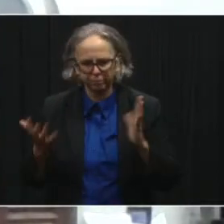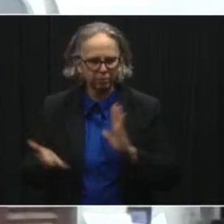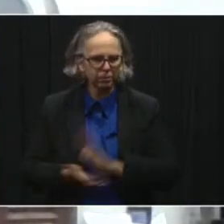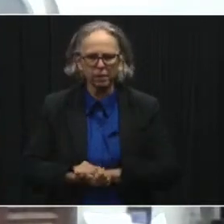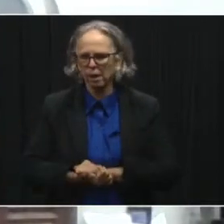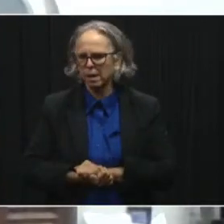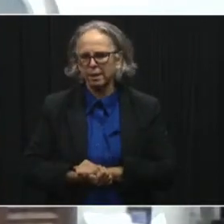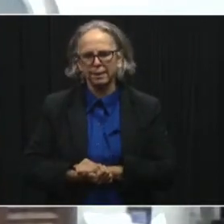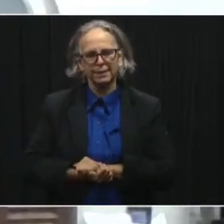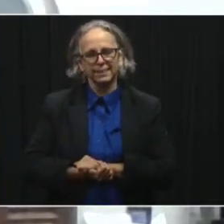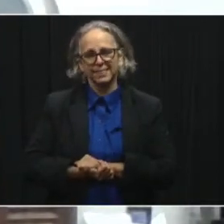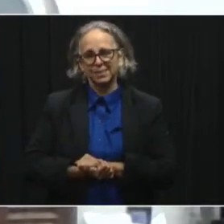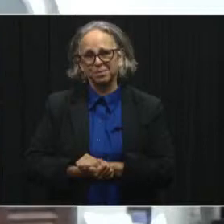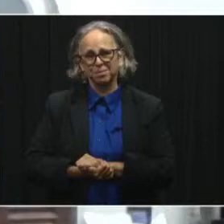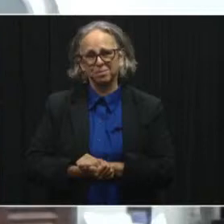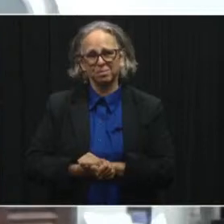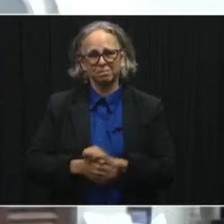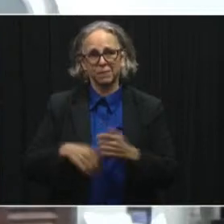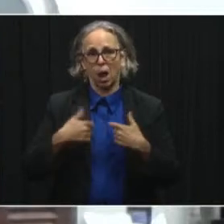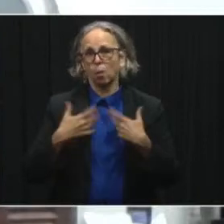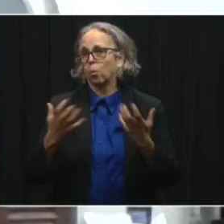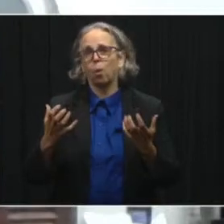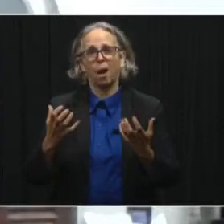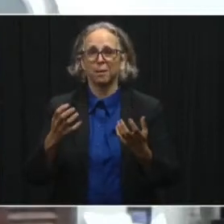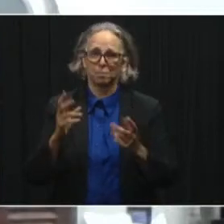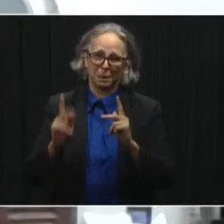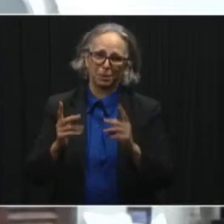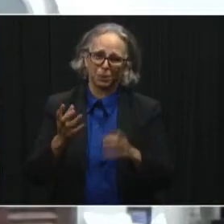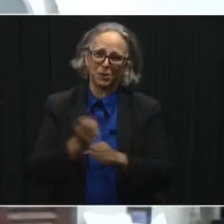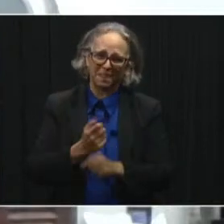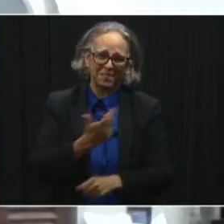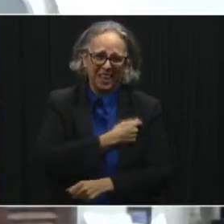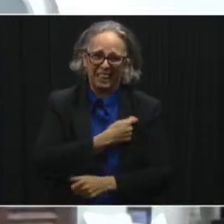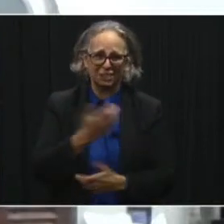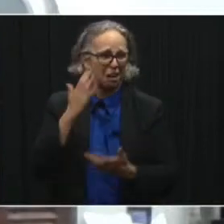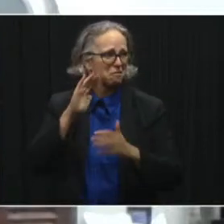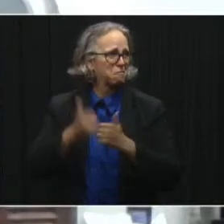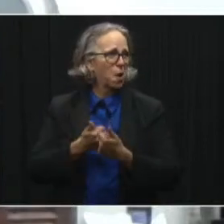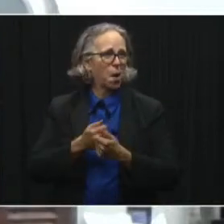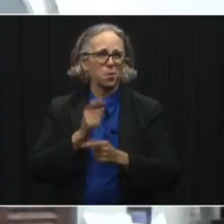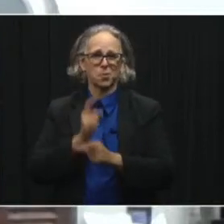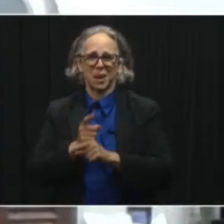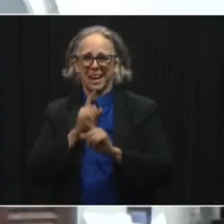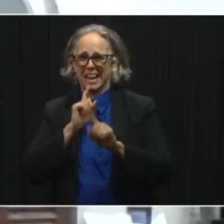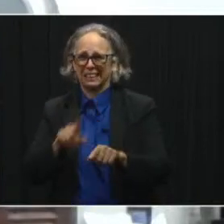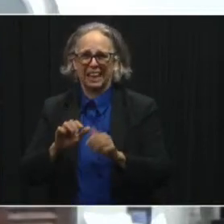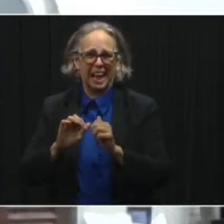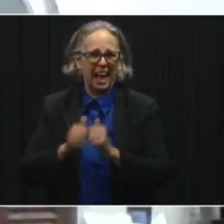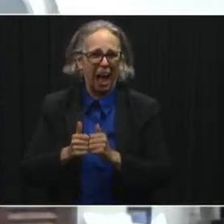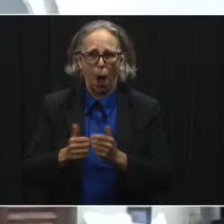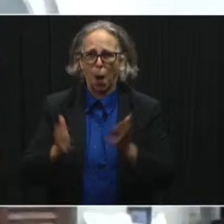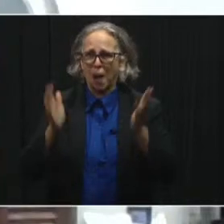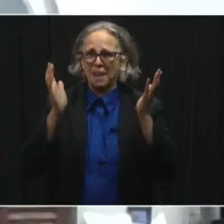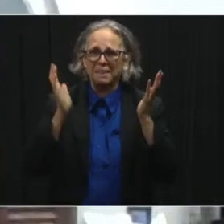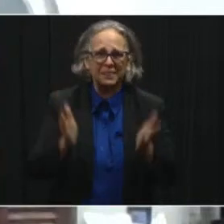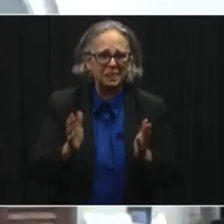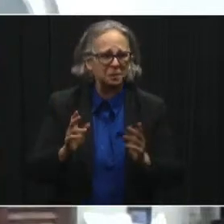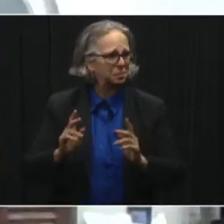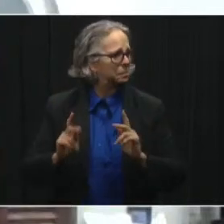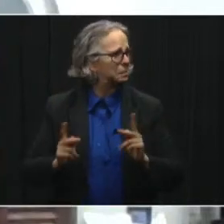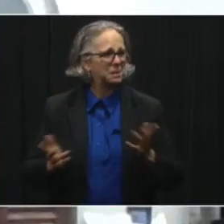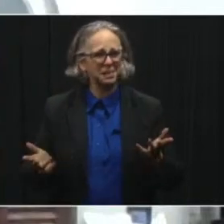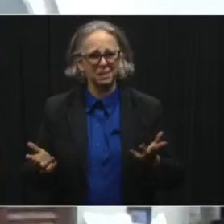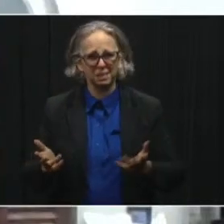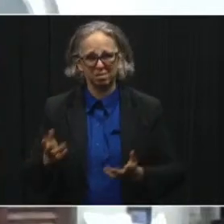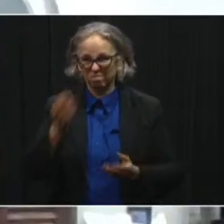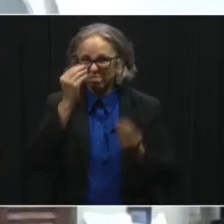I'd like to see the numbers go up, and I'm not sure what the answer is in getting that to happen, but I can tell you what I'm seeing on an everyday